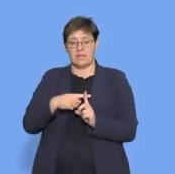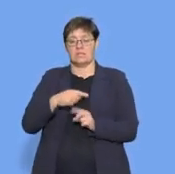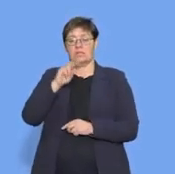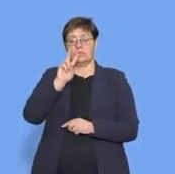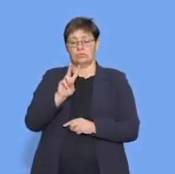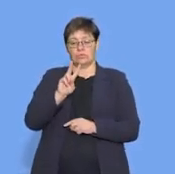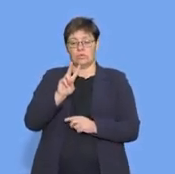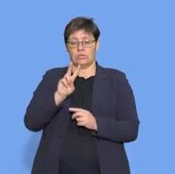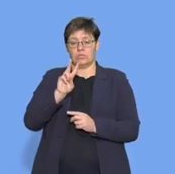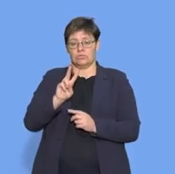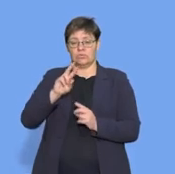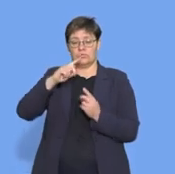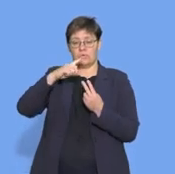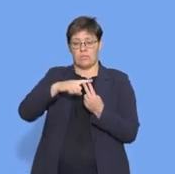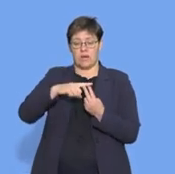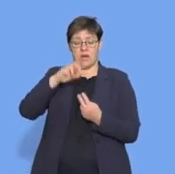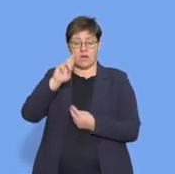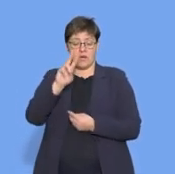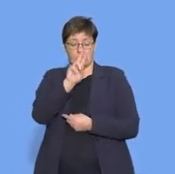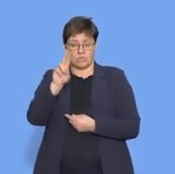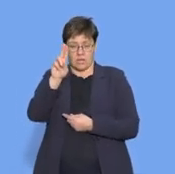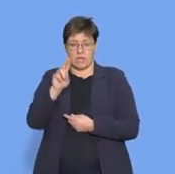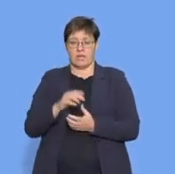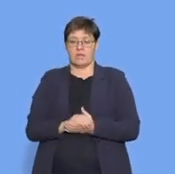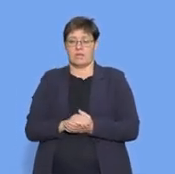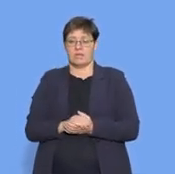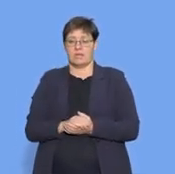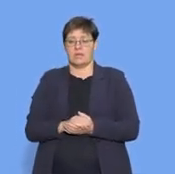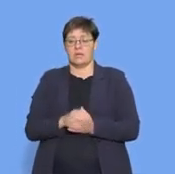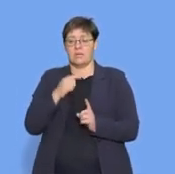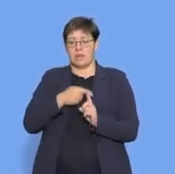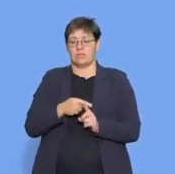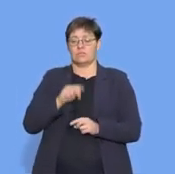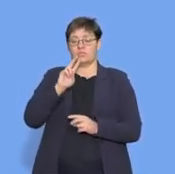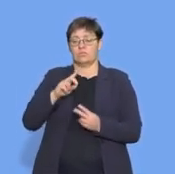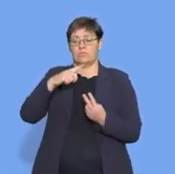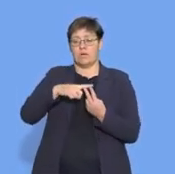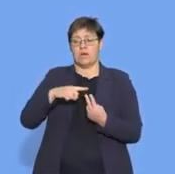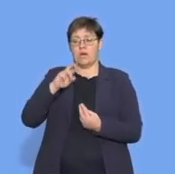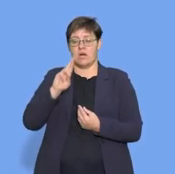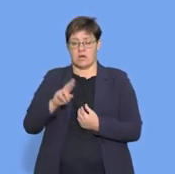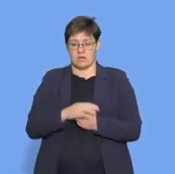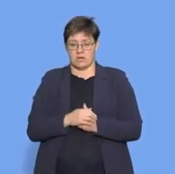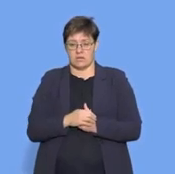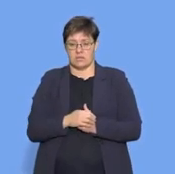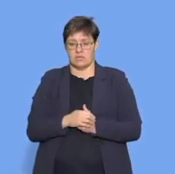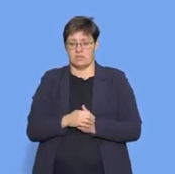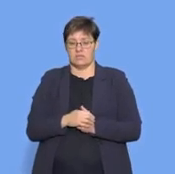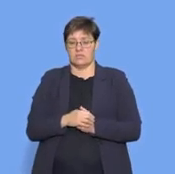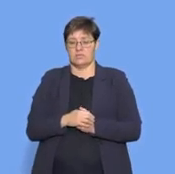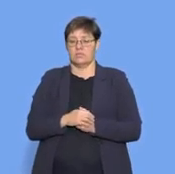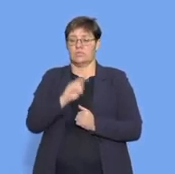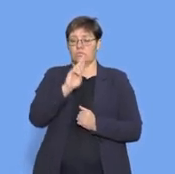2 pi r, and I can simplify that a bit neatly, and that will become 2 pi r